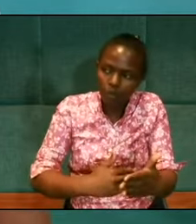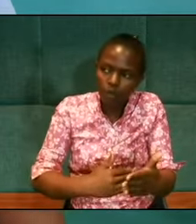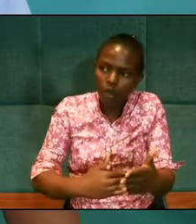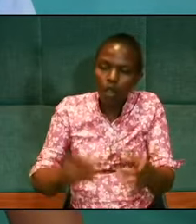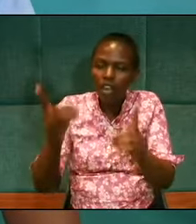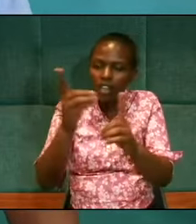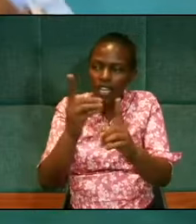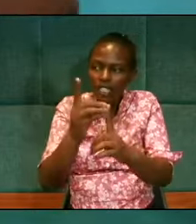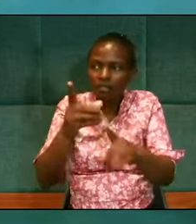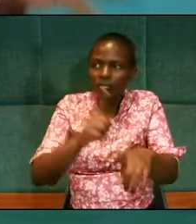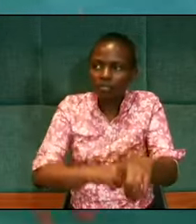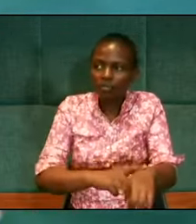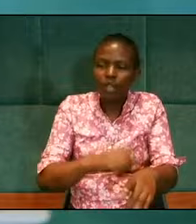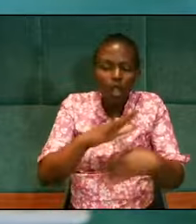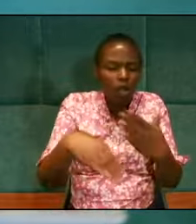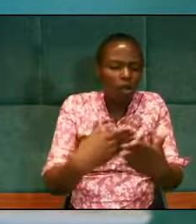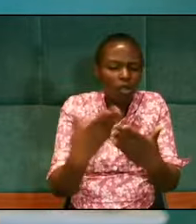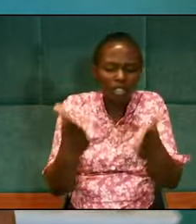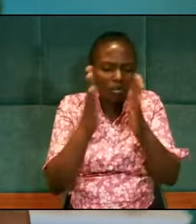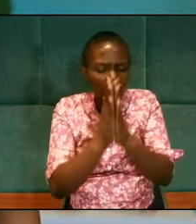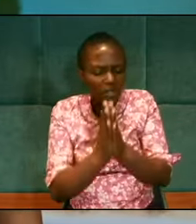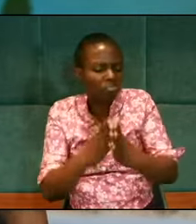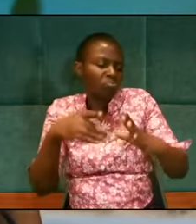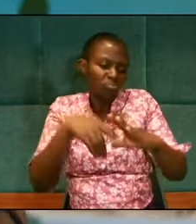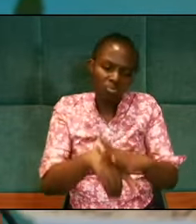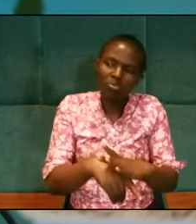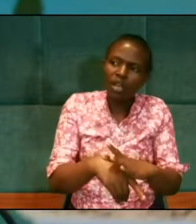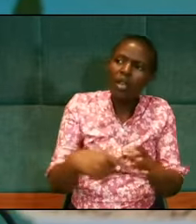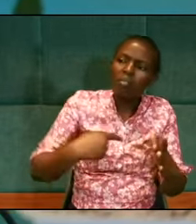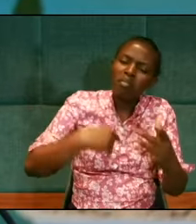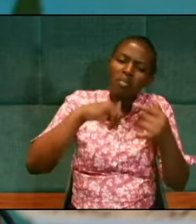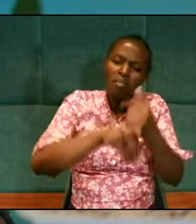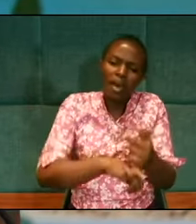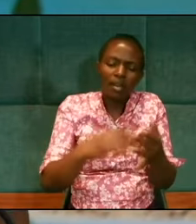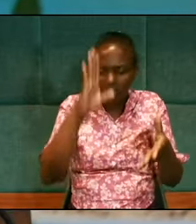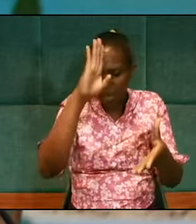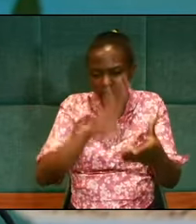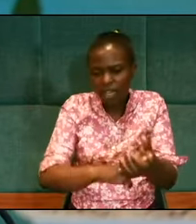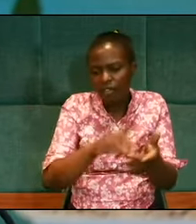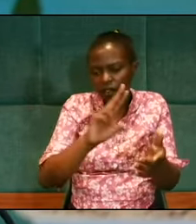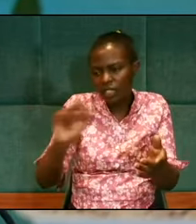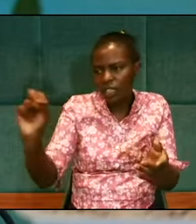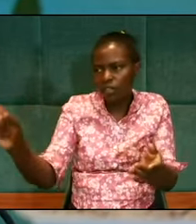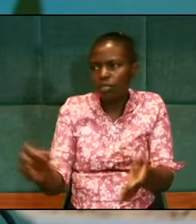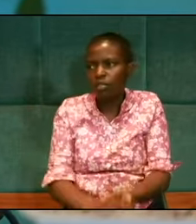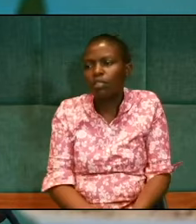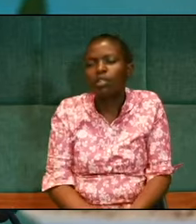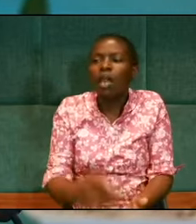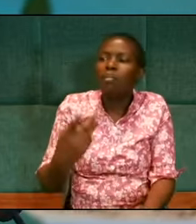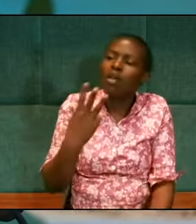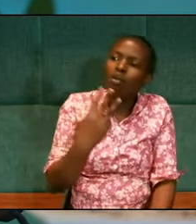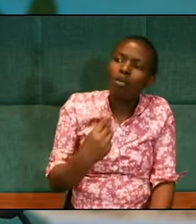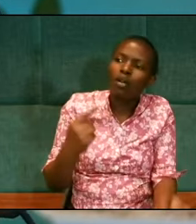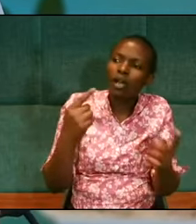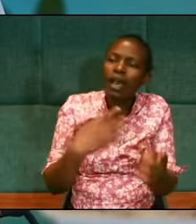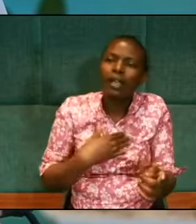Prayer is involved. The locus is determined. I will not marry an unbeliever. I will not marry this. I am tempted to read